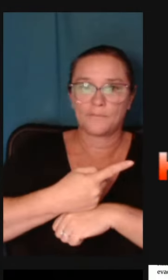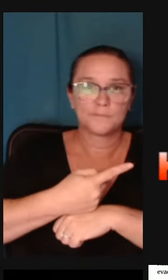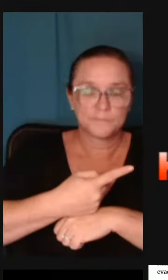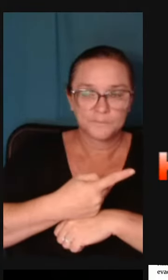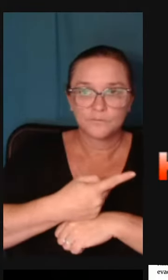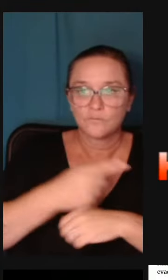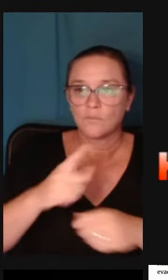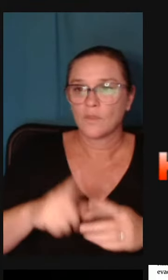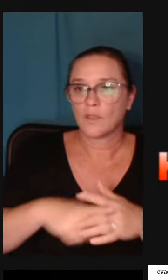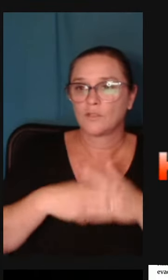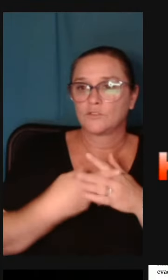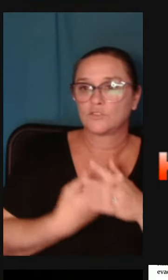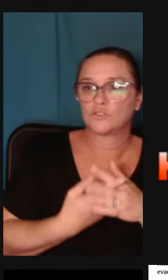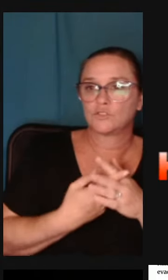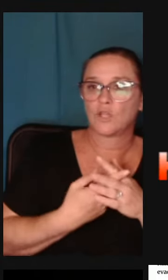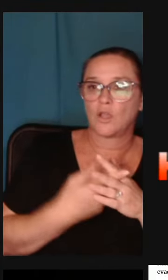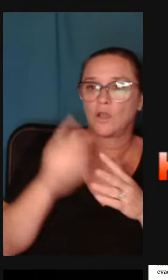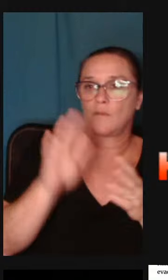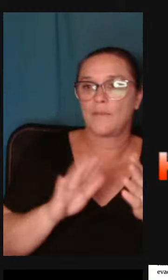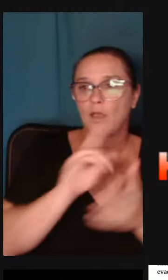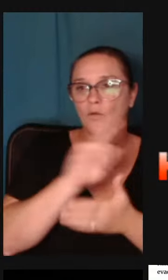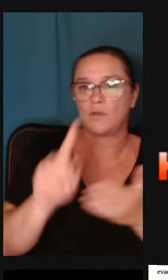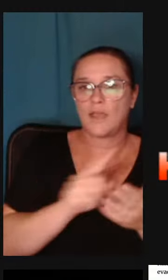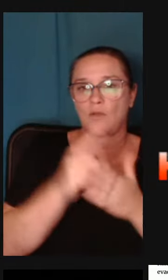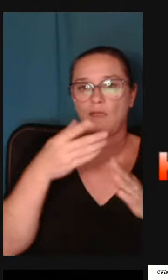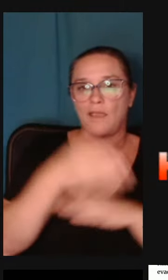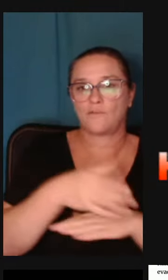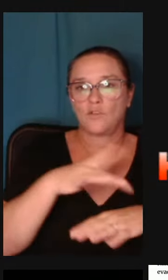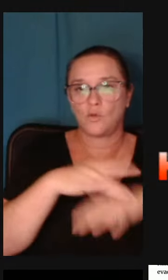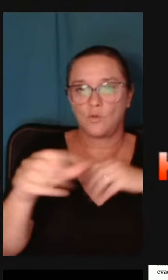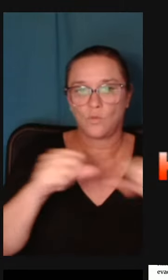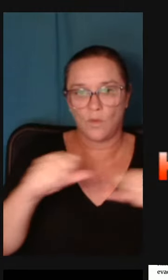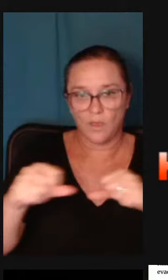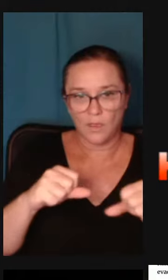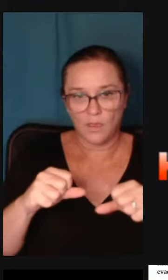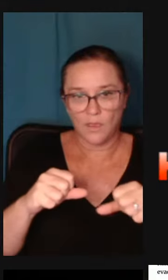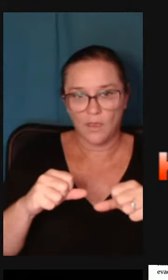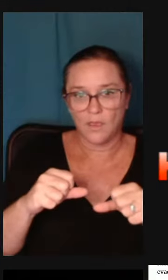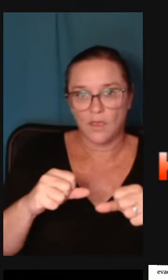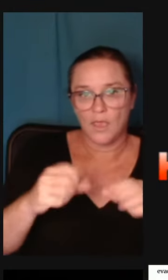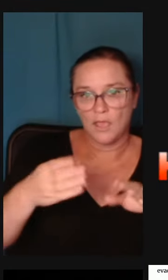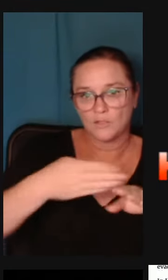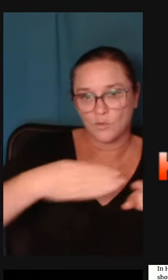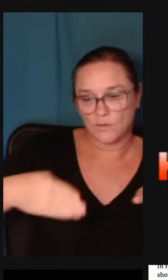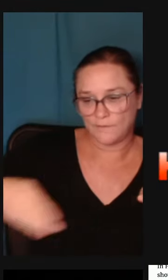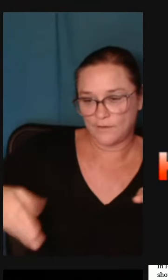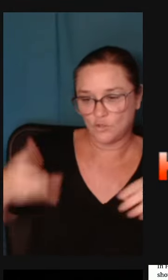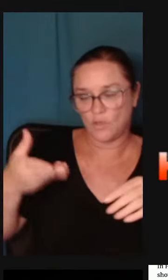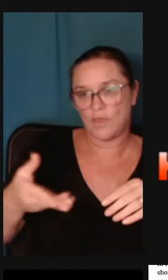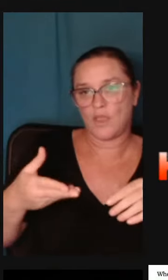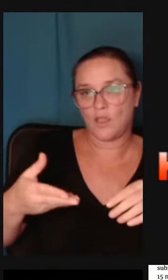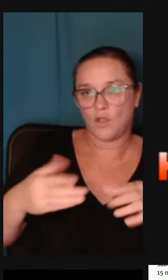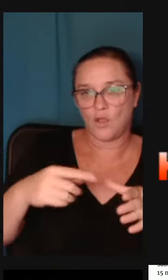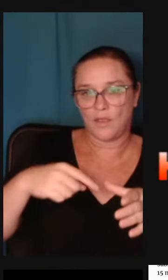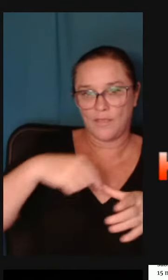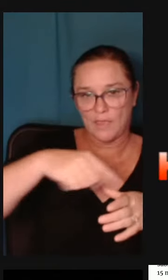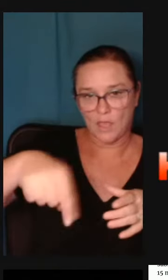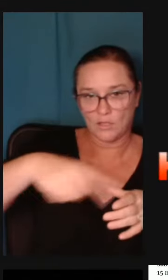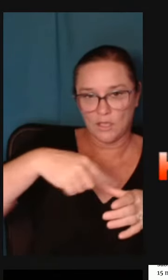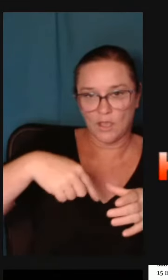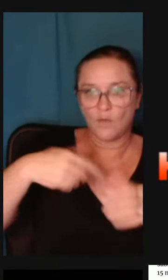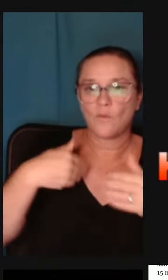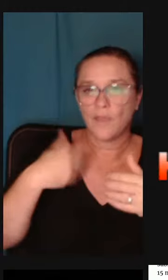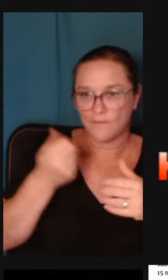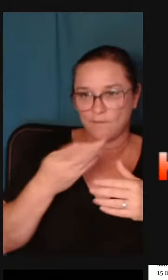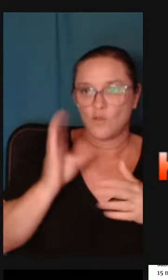began about a half hour after the earthquake, and there's a fissure across the floor of the caldera, and so we can look at a couple of pictures